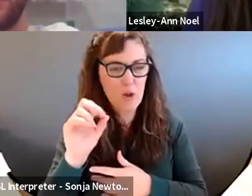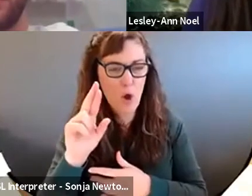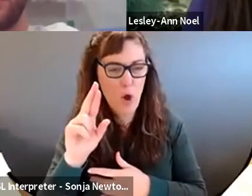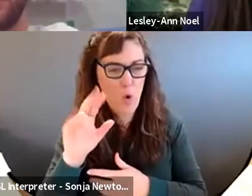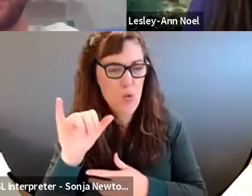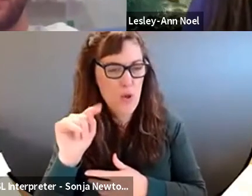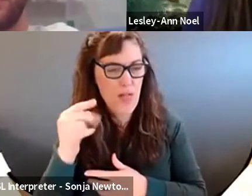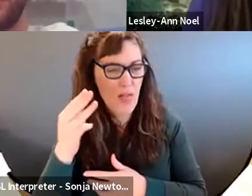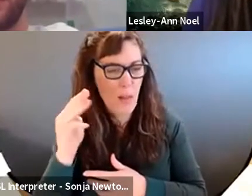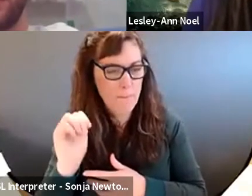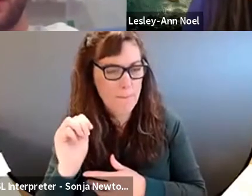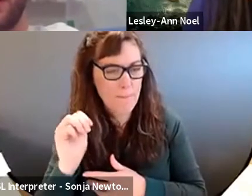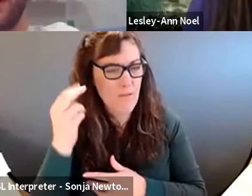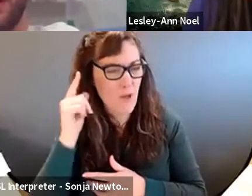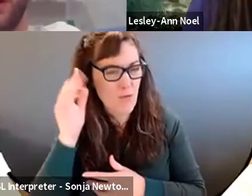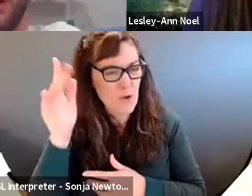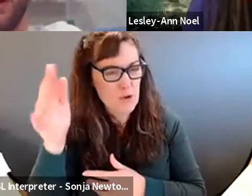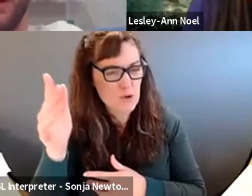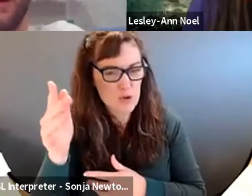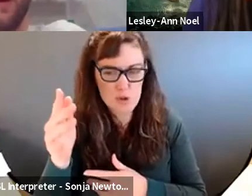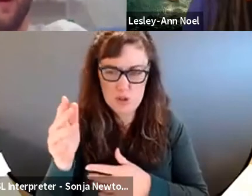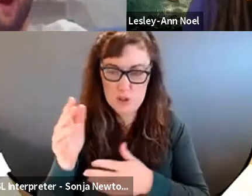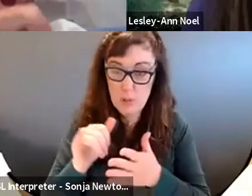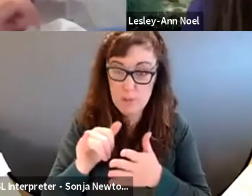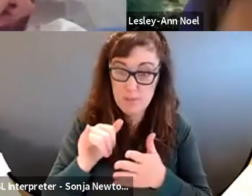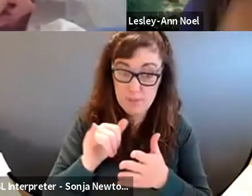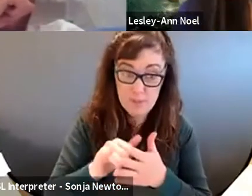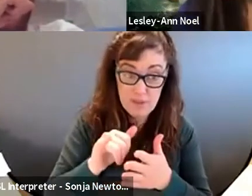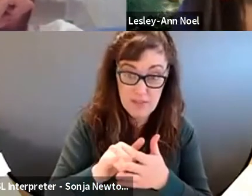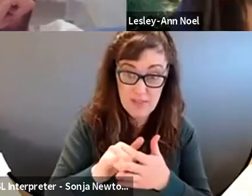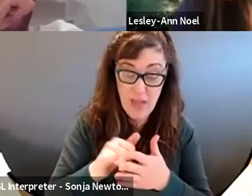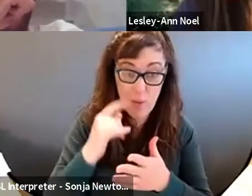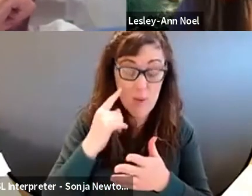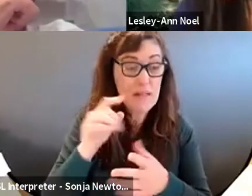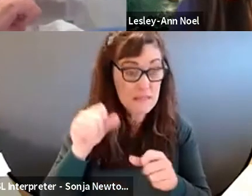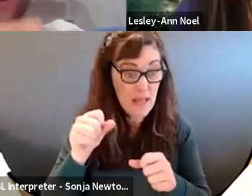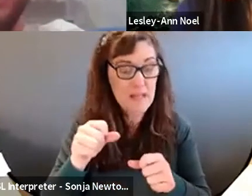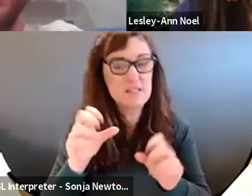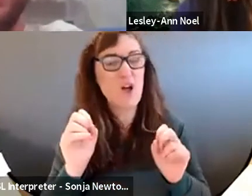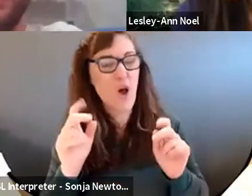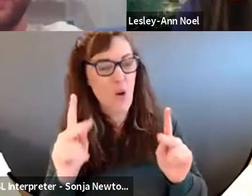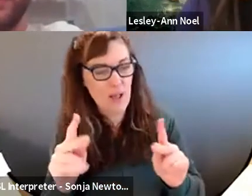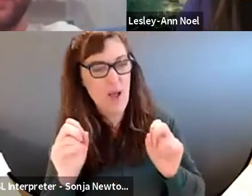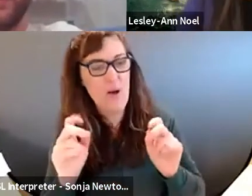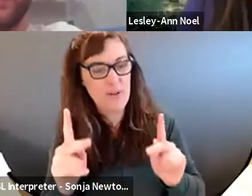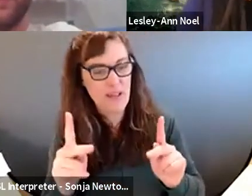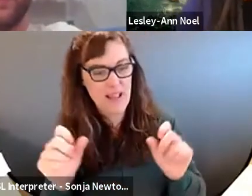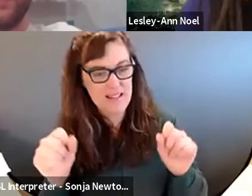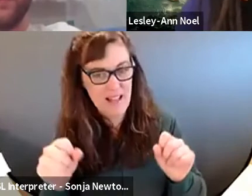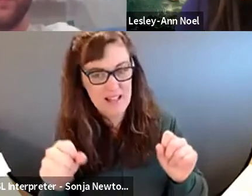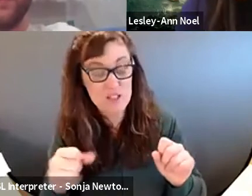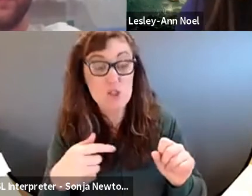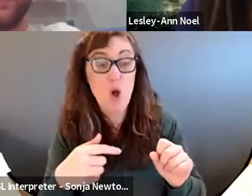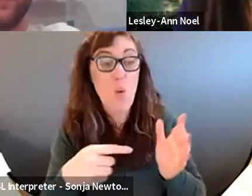one? Is that Lonnie's workshop? Yes. Yeah. Did you come to that one? Yay. So yes. I